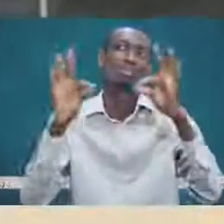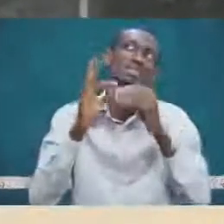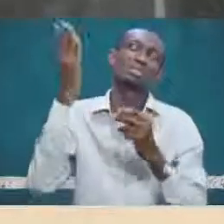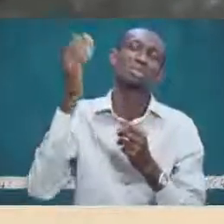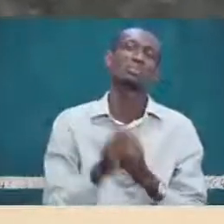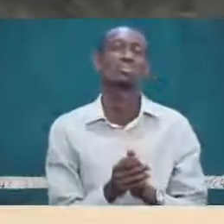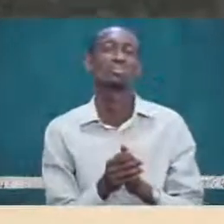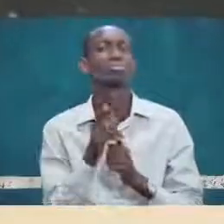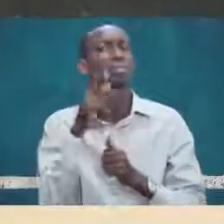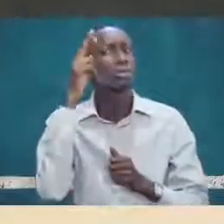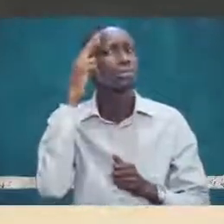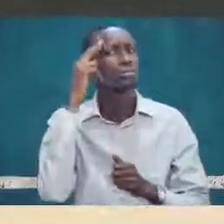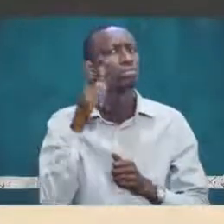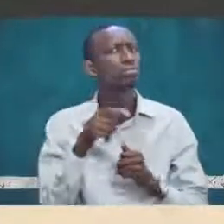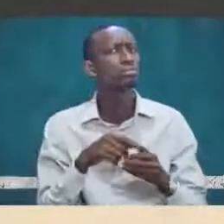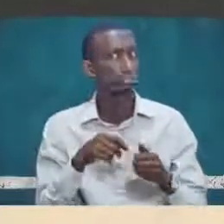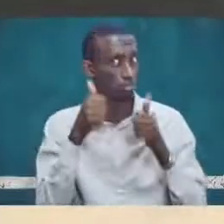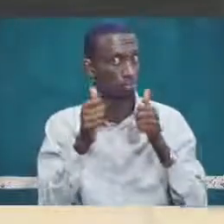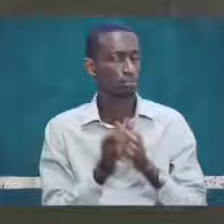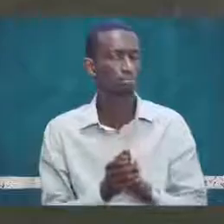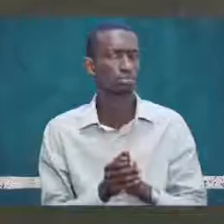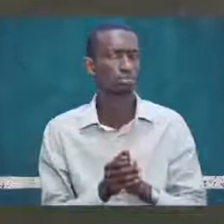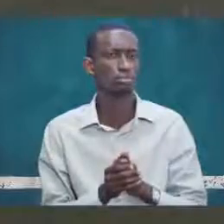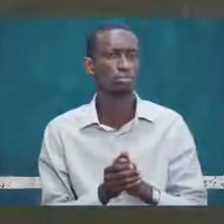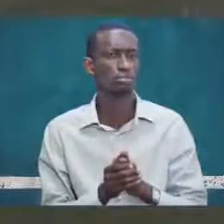So if you remember very well,